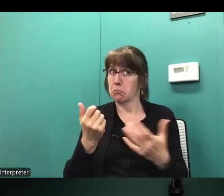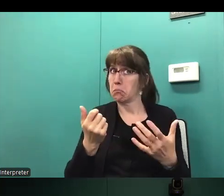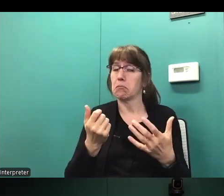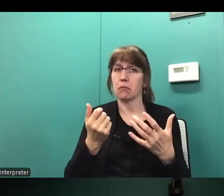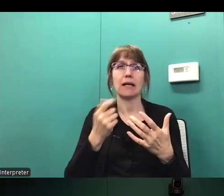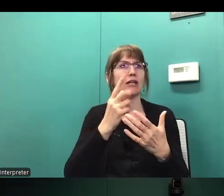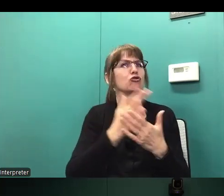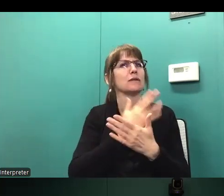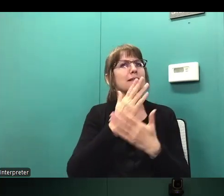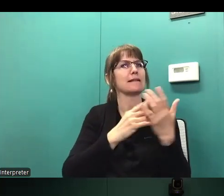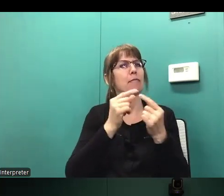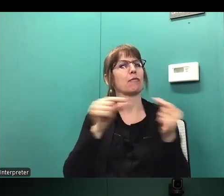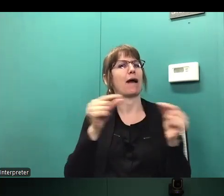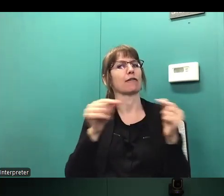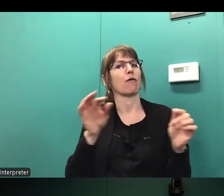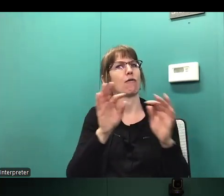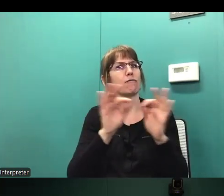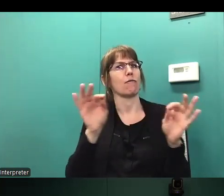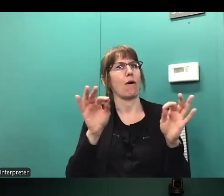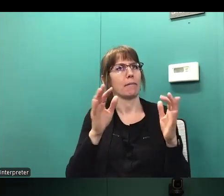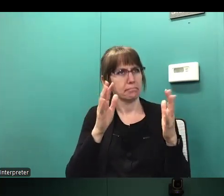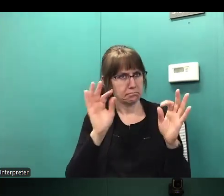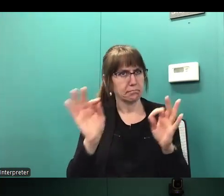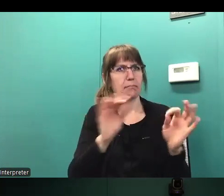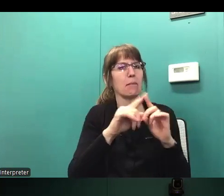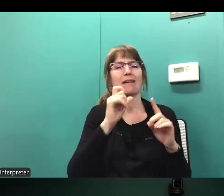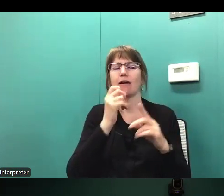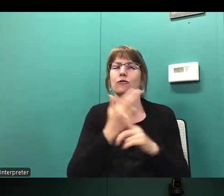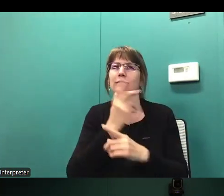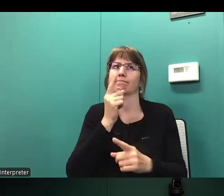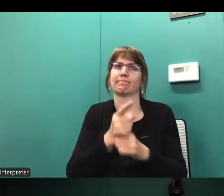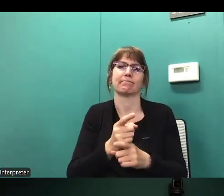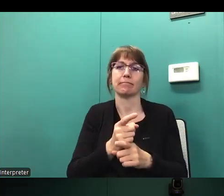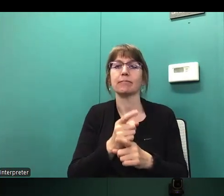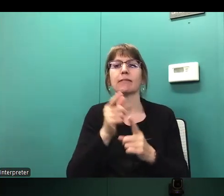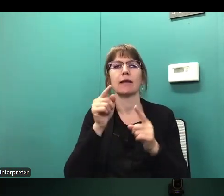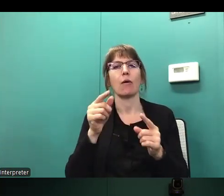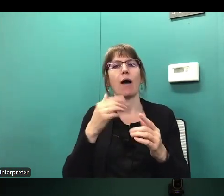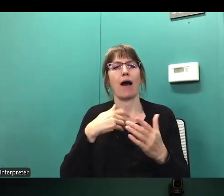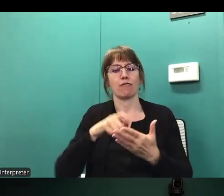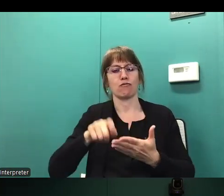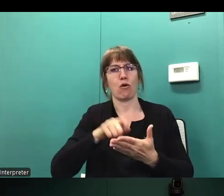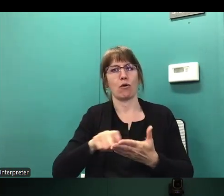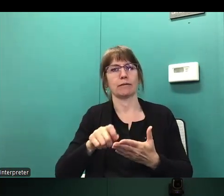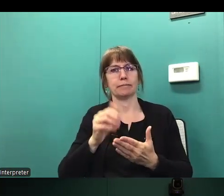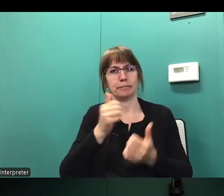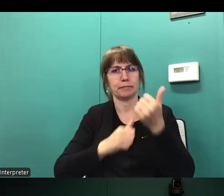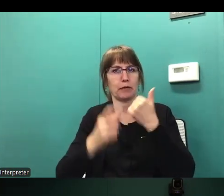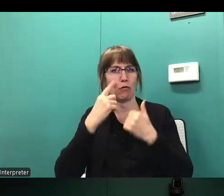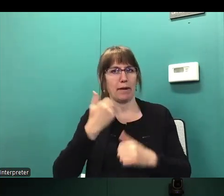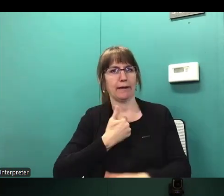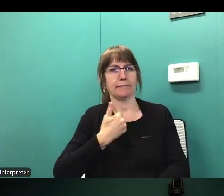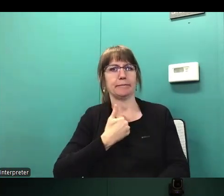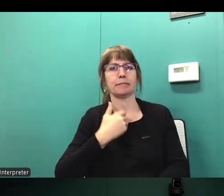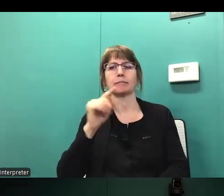grammatical forms, but it's not like in the correct, it's not using it correctly. So underneath it, I wrote for myself